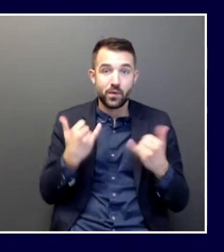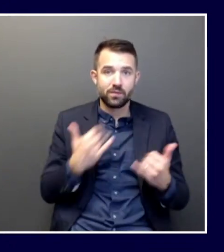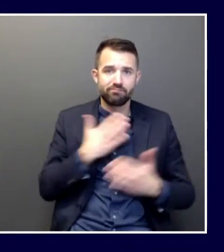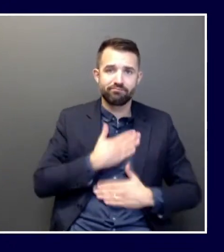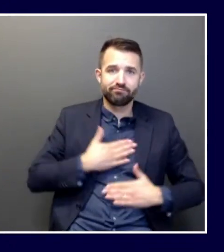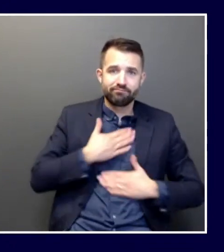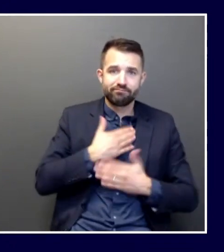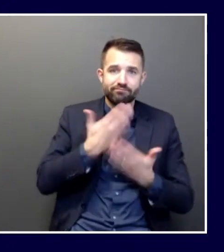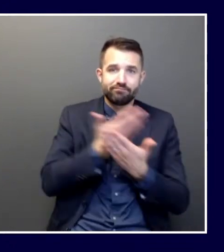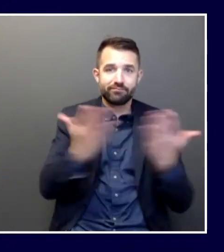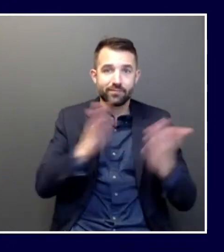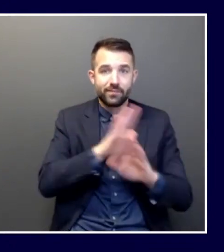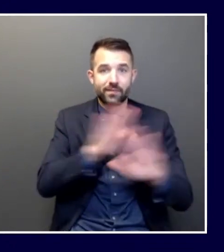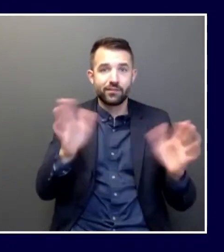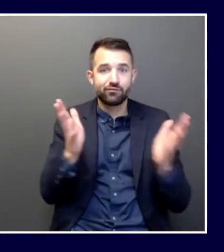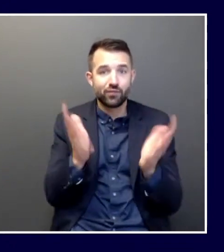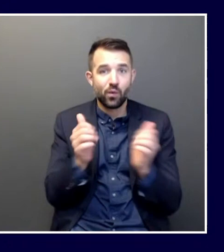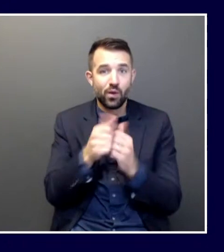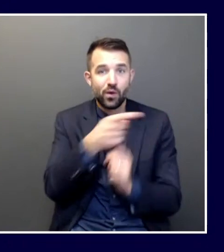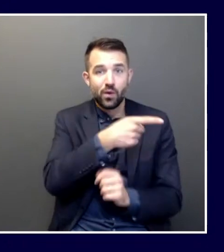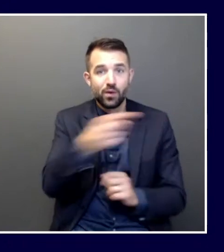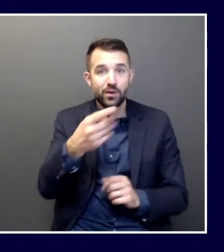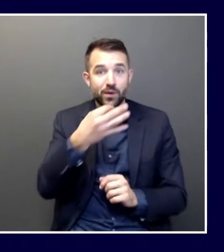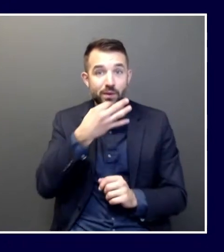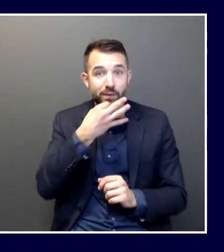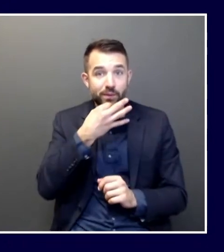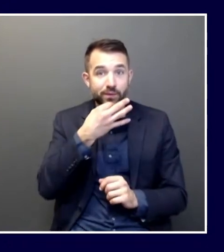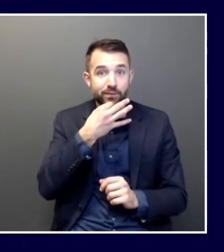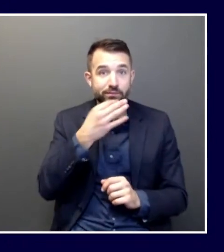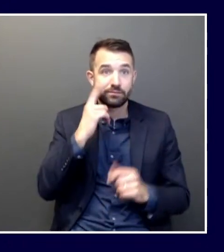look forward to chatting with everyone again soon. In